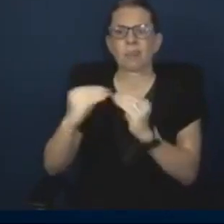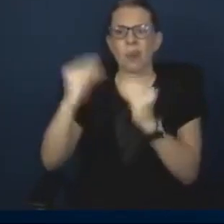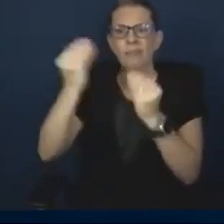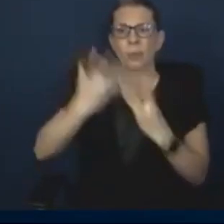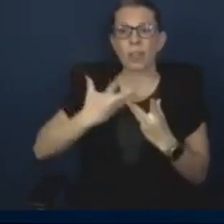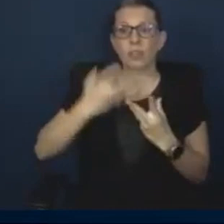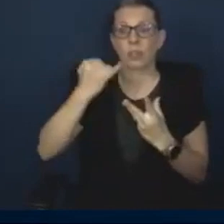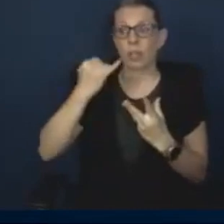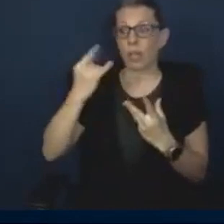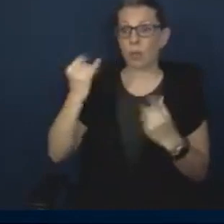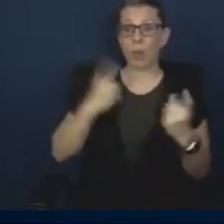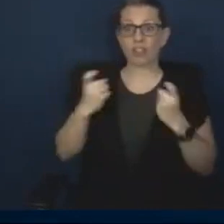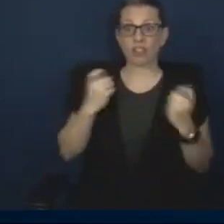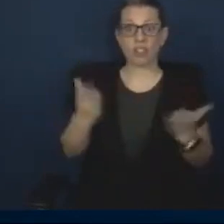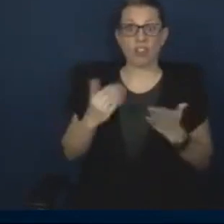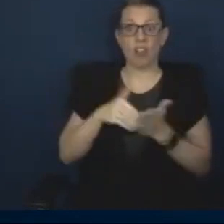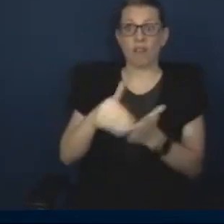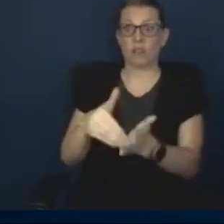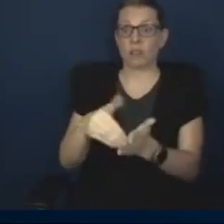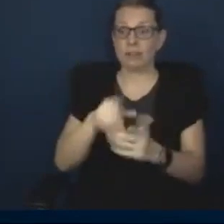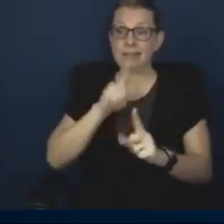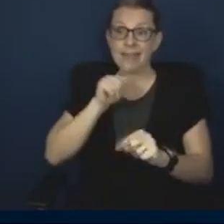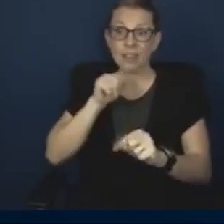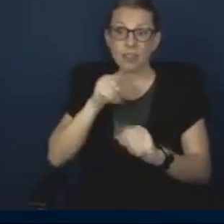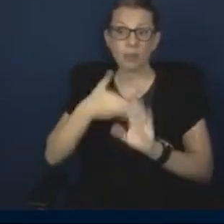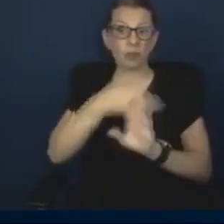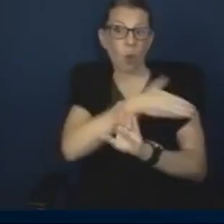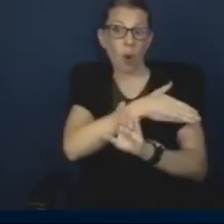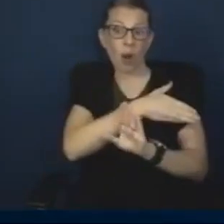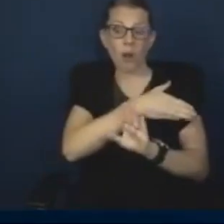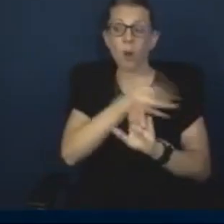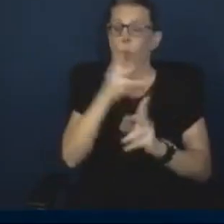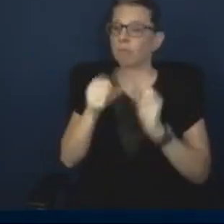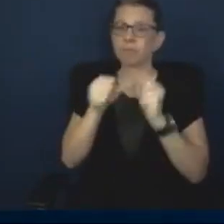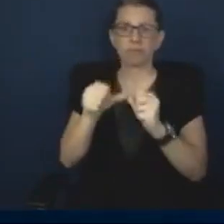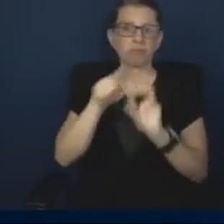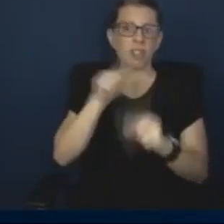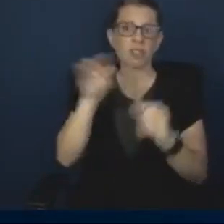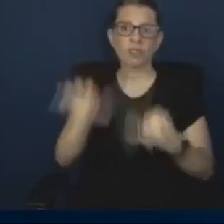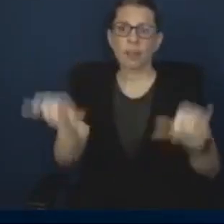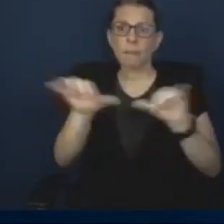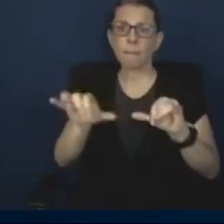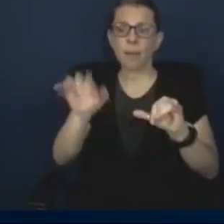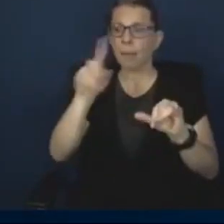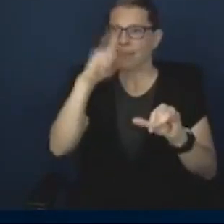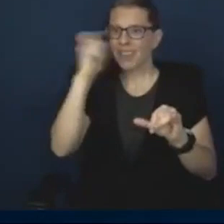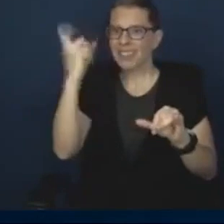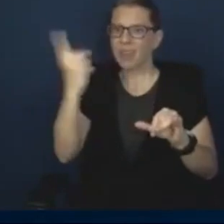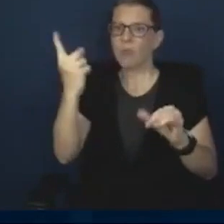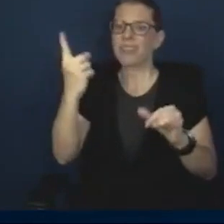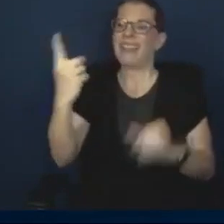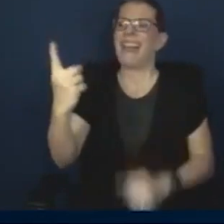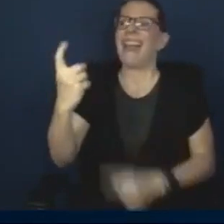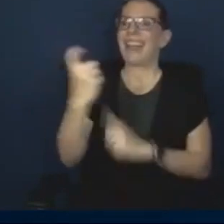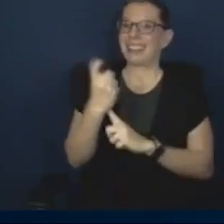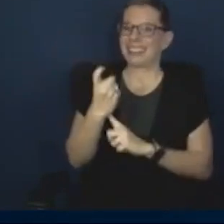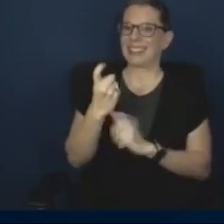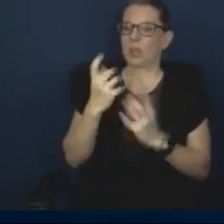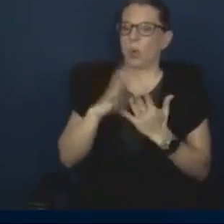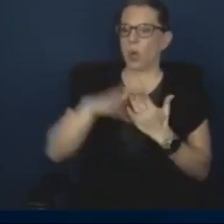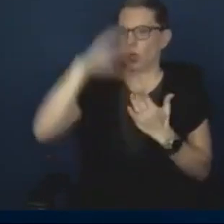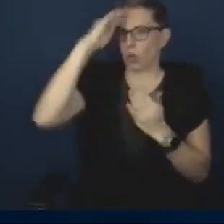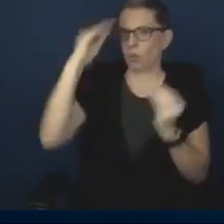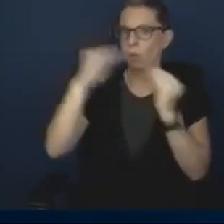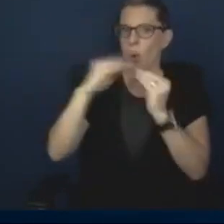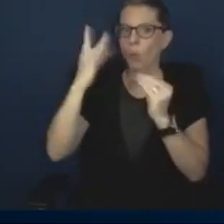here, and maybe we've answered them before, and we will continue to answer them because somebody's asking. They want to find out more information so they can make the best decisions. Dr. Seitz,